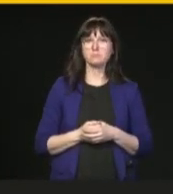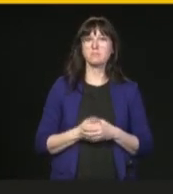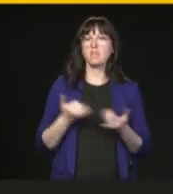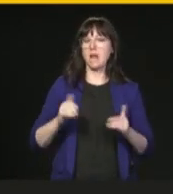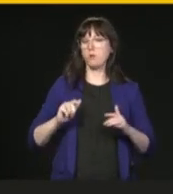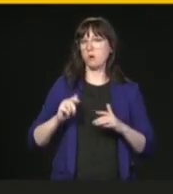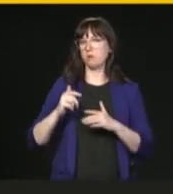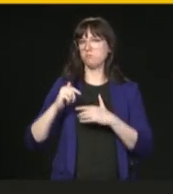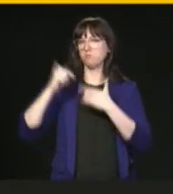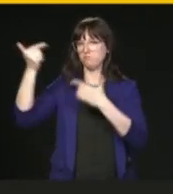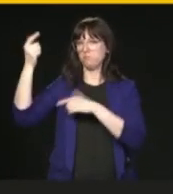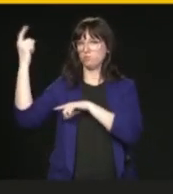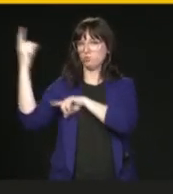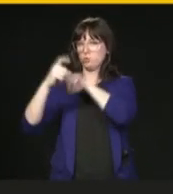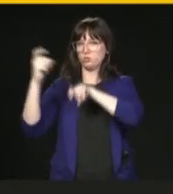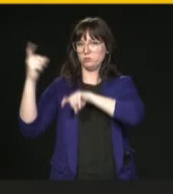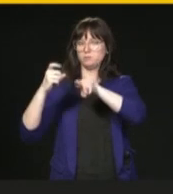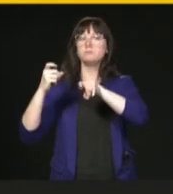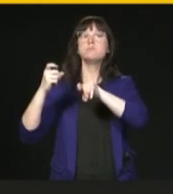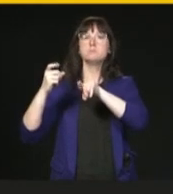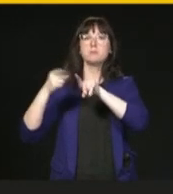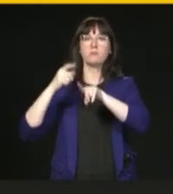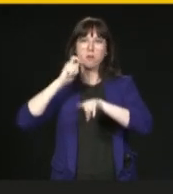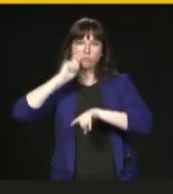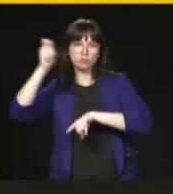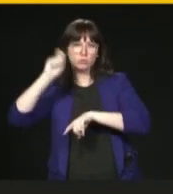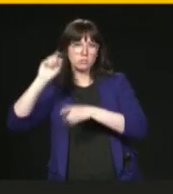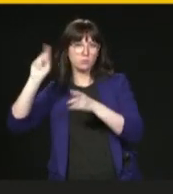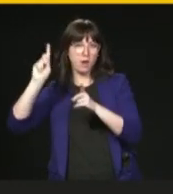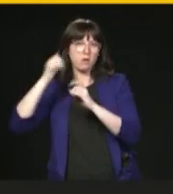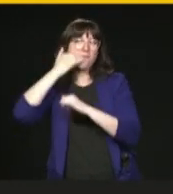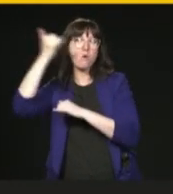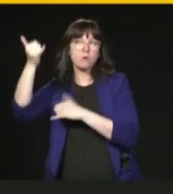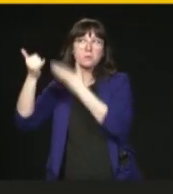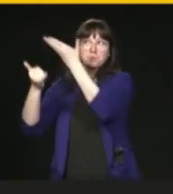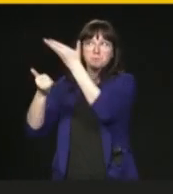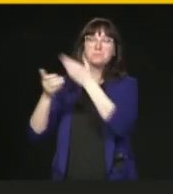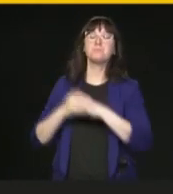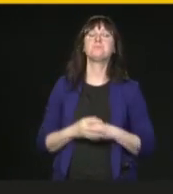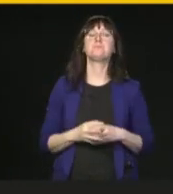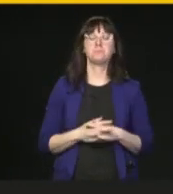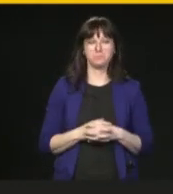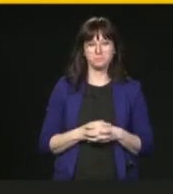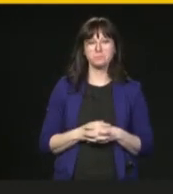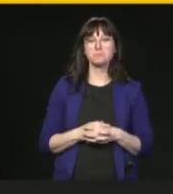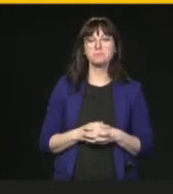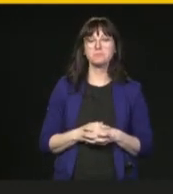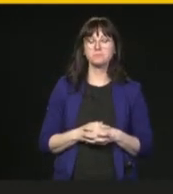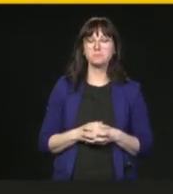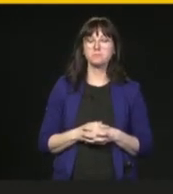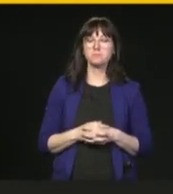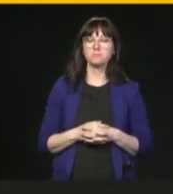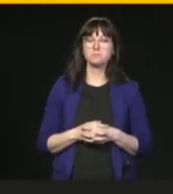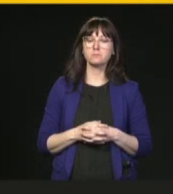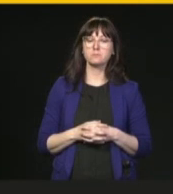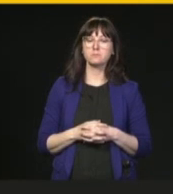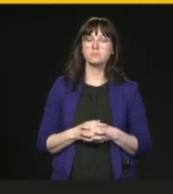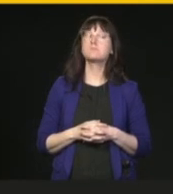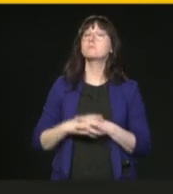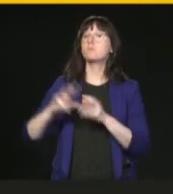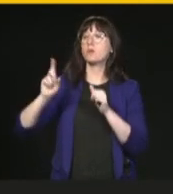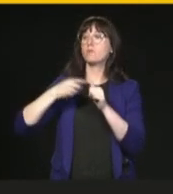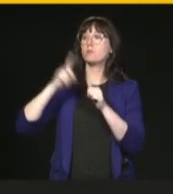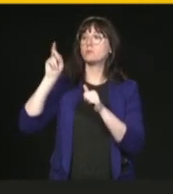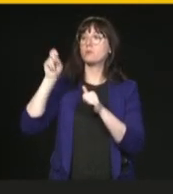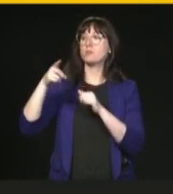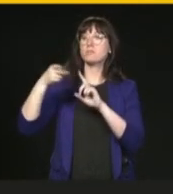questions des journalistes par téléphone. Modérateur, c'est à vous. Thank you. Merci. La première question nous vient de